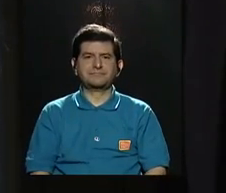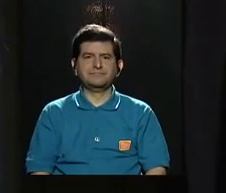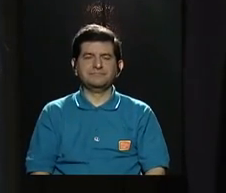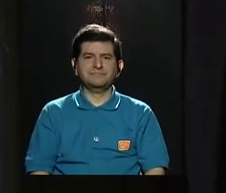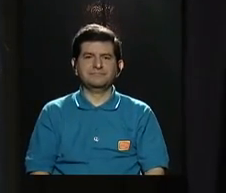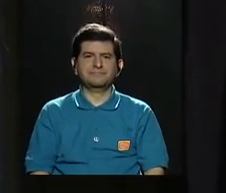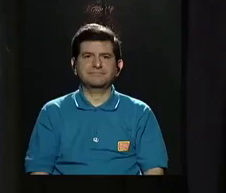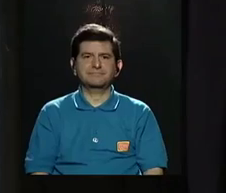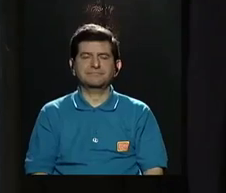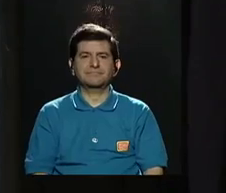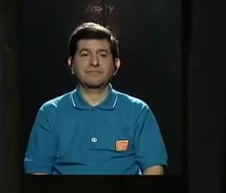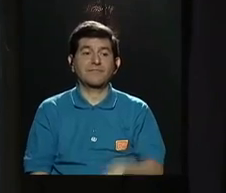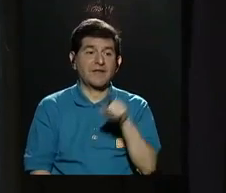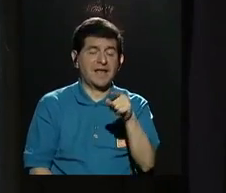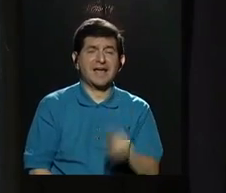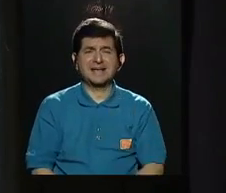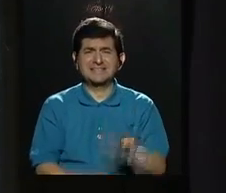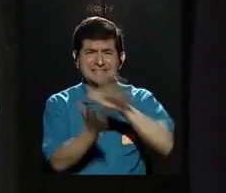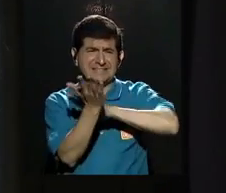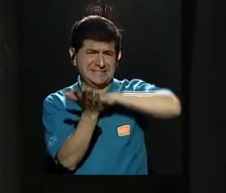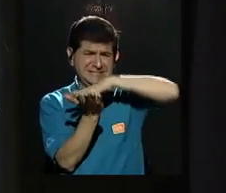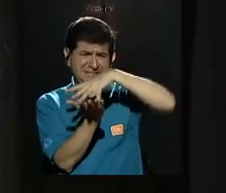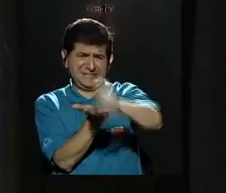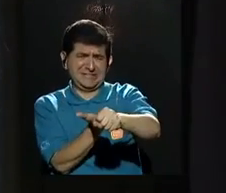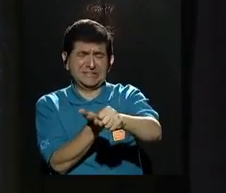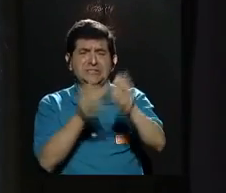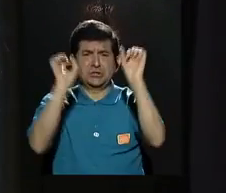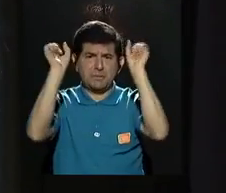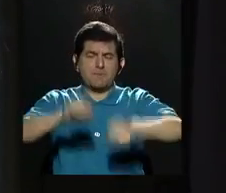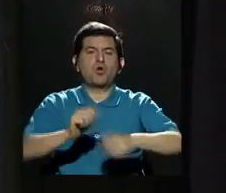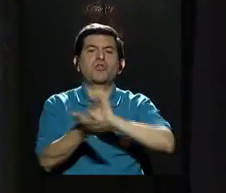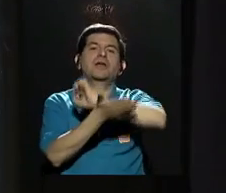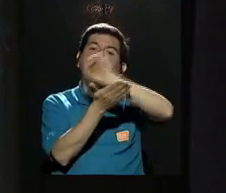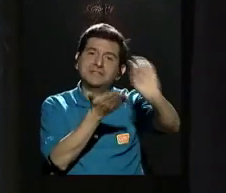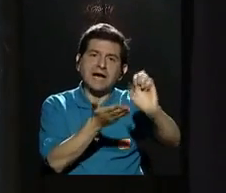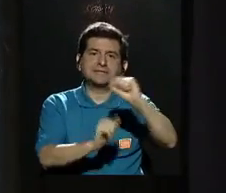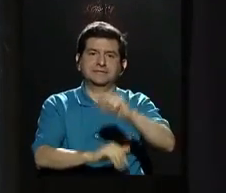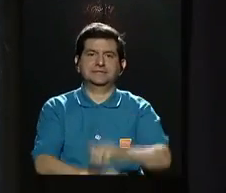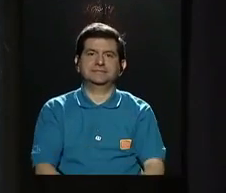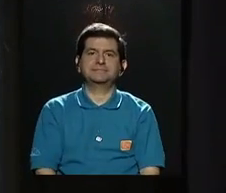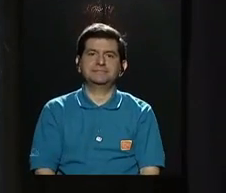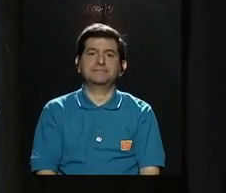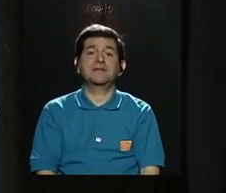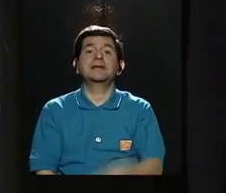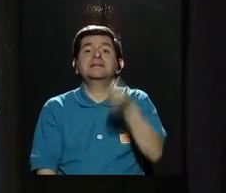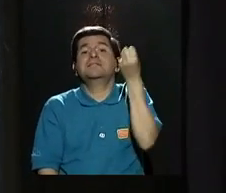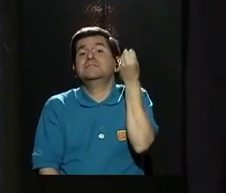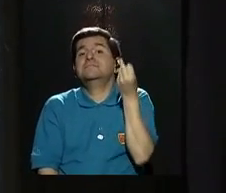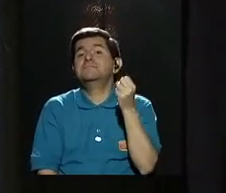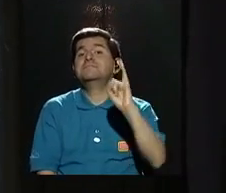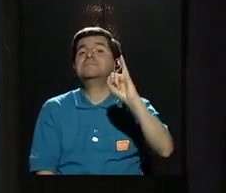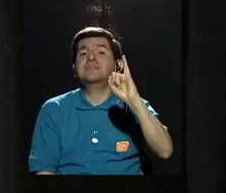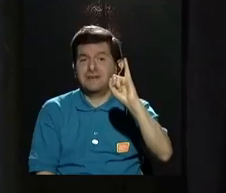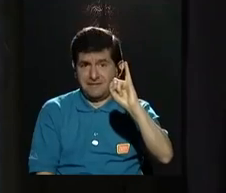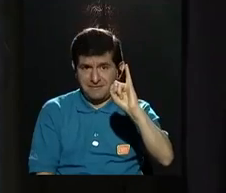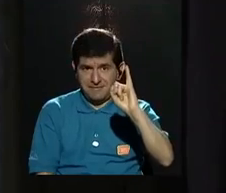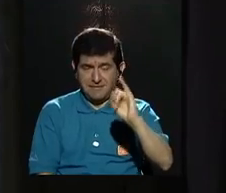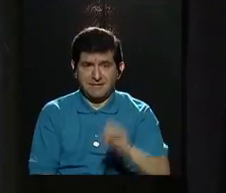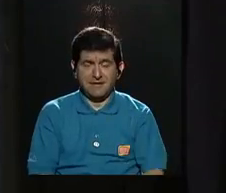This devastation could have been avoided had radical organizers